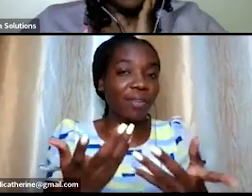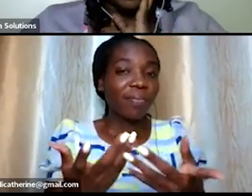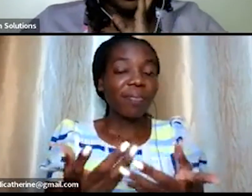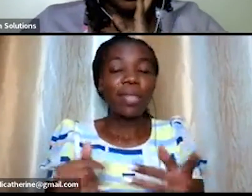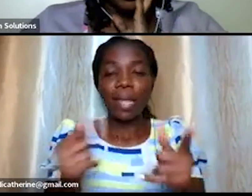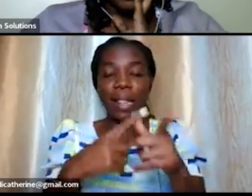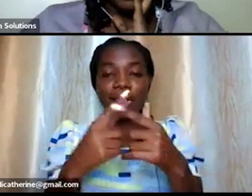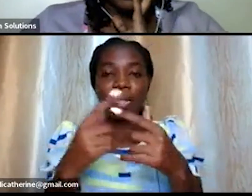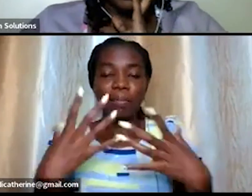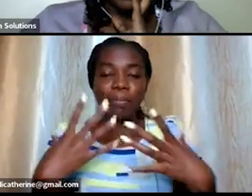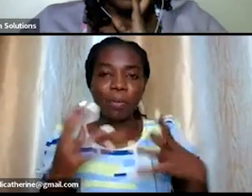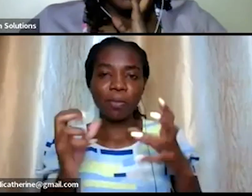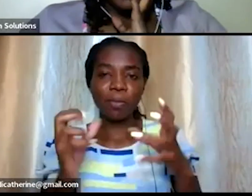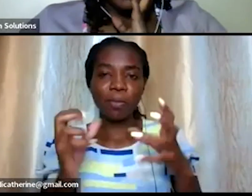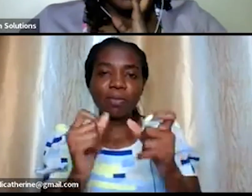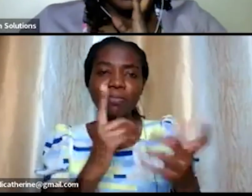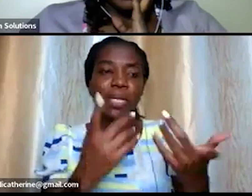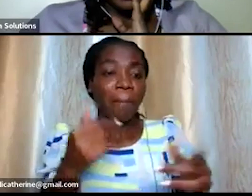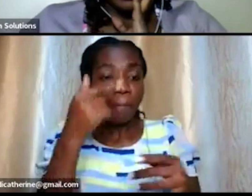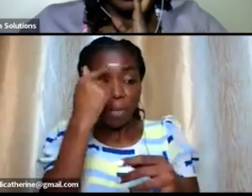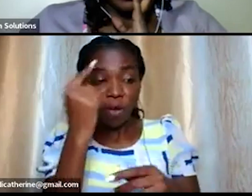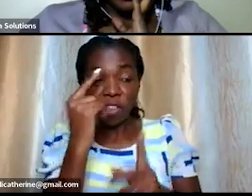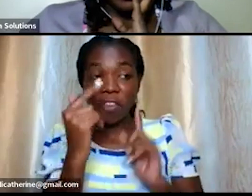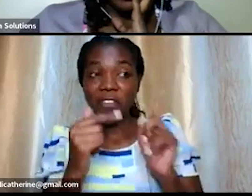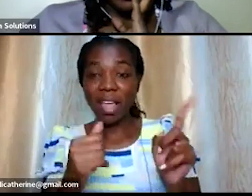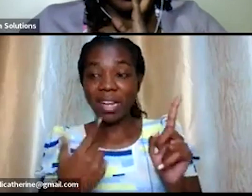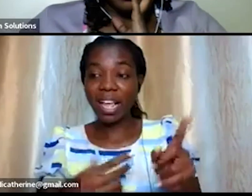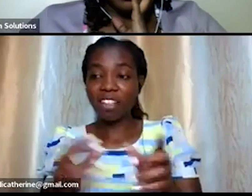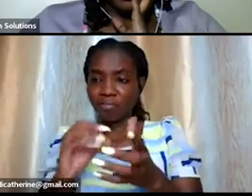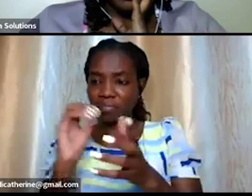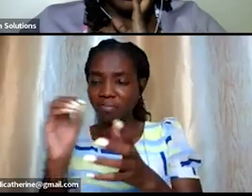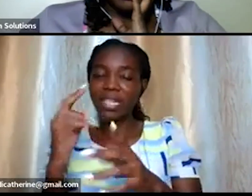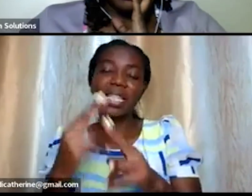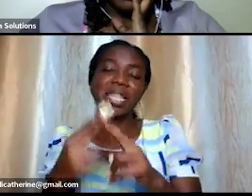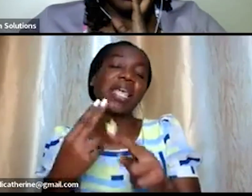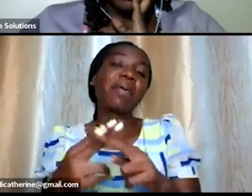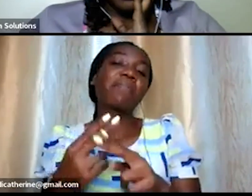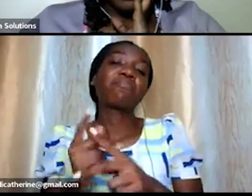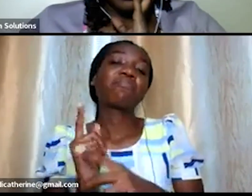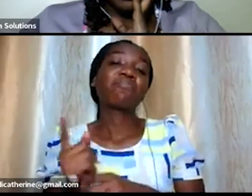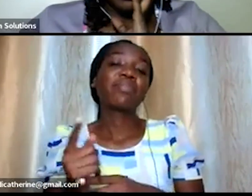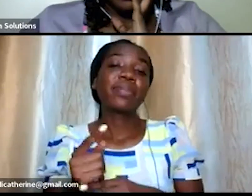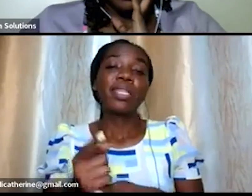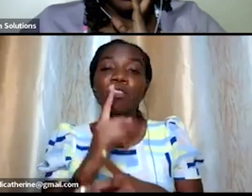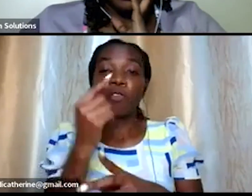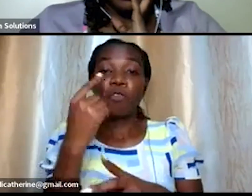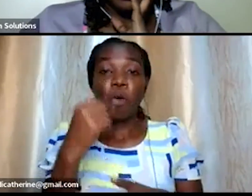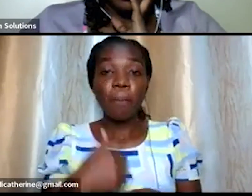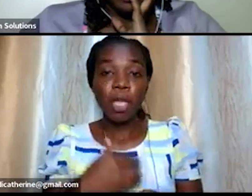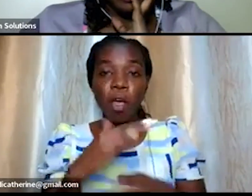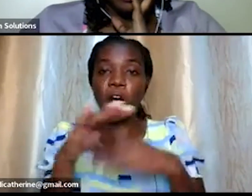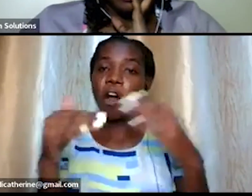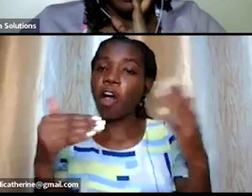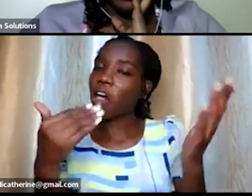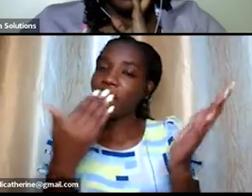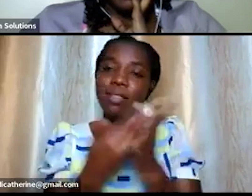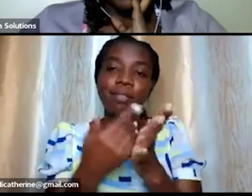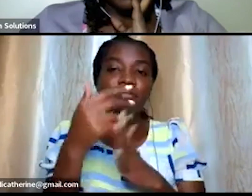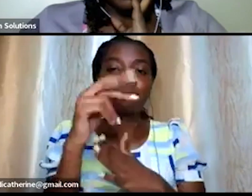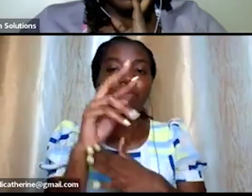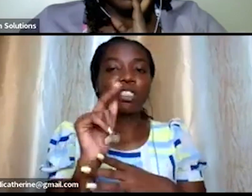can say, because of this is what we have. But the question is, for me, is everyone is a HR. You are a